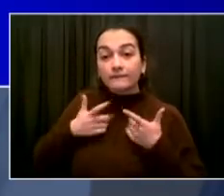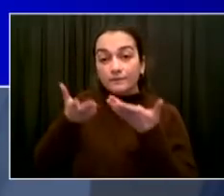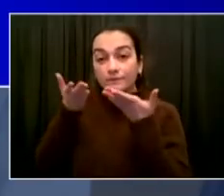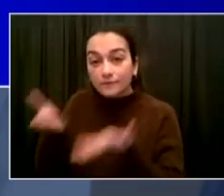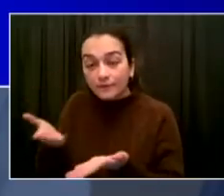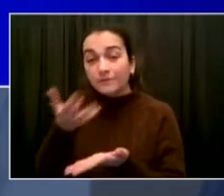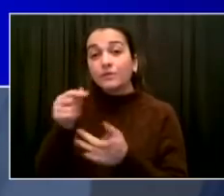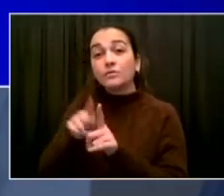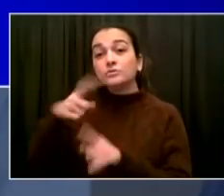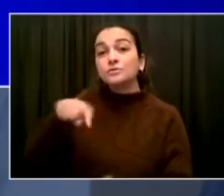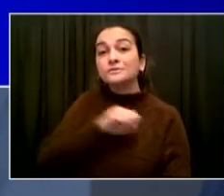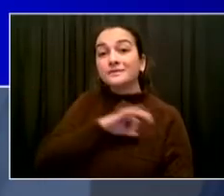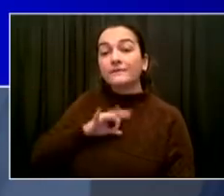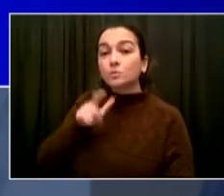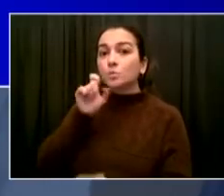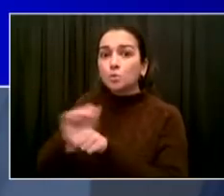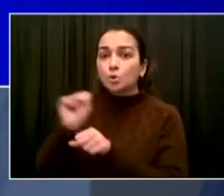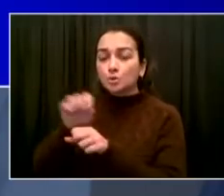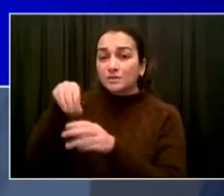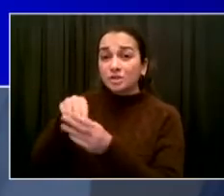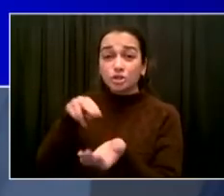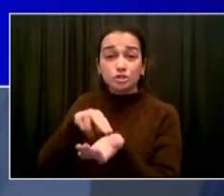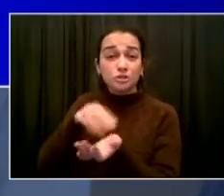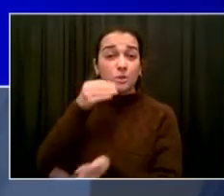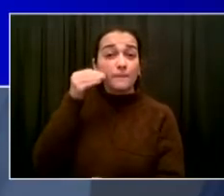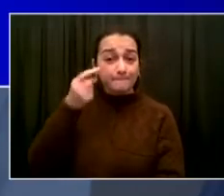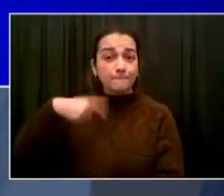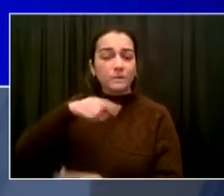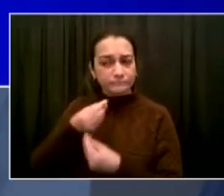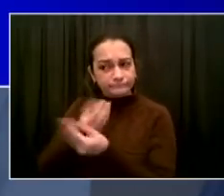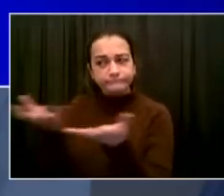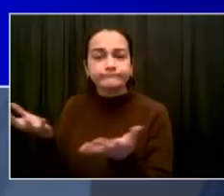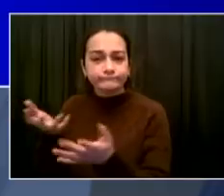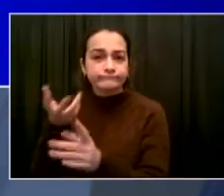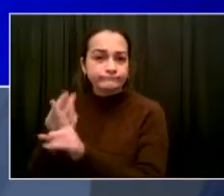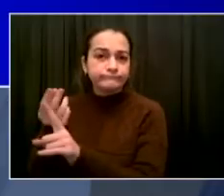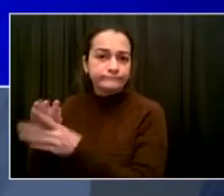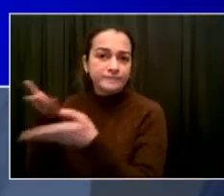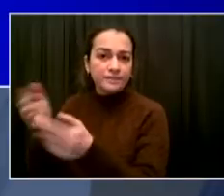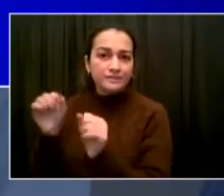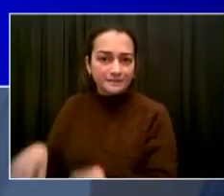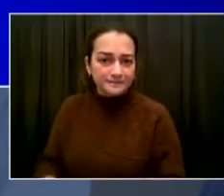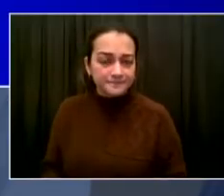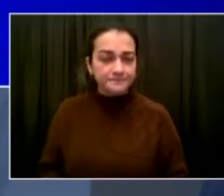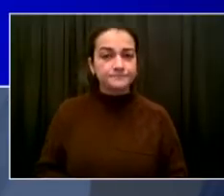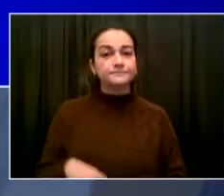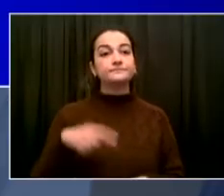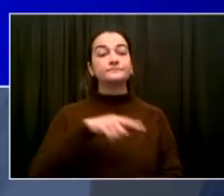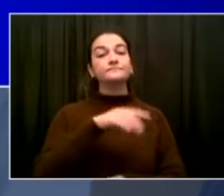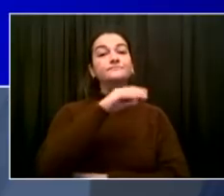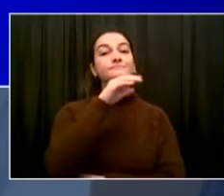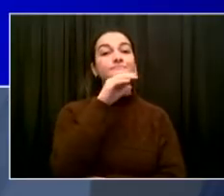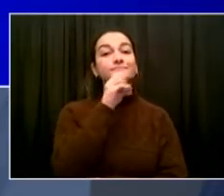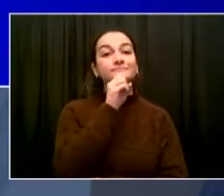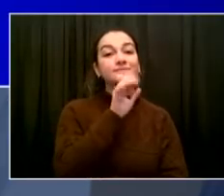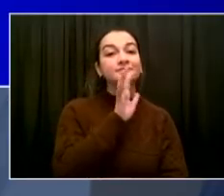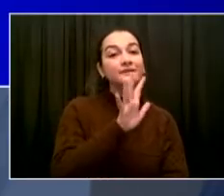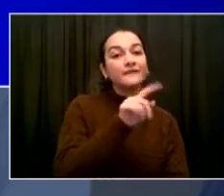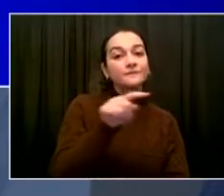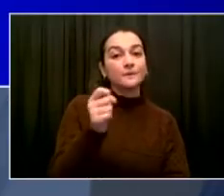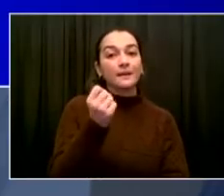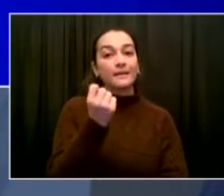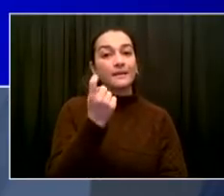It's time. We need you to. And to our pediatricians, who we all depend on so much, we listen to. I can say as a parent, we listen to our pediatricians